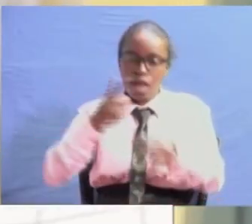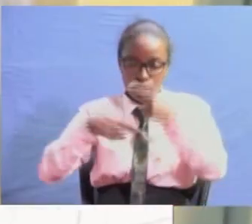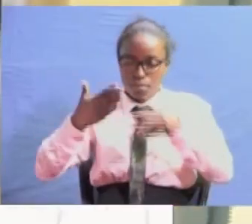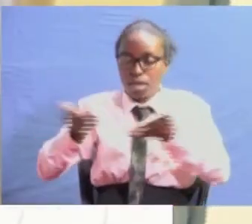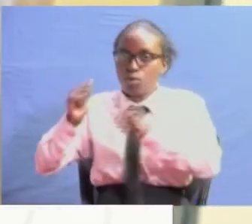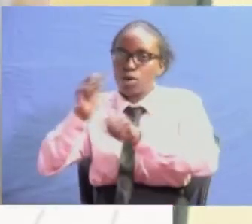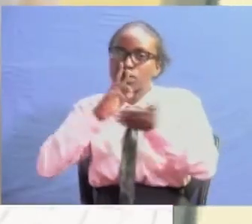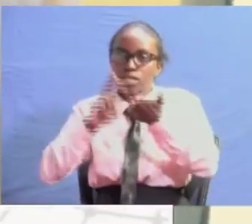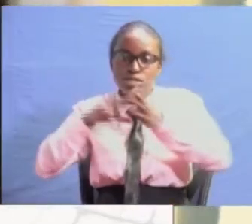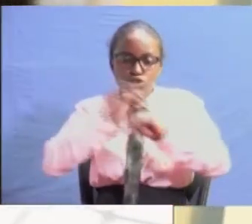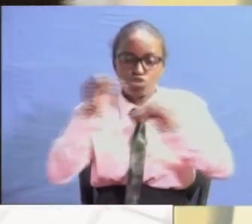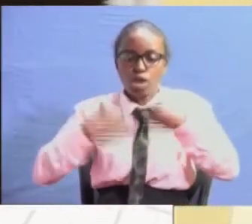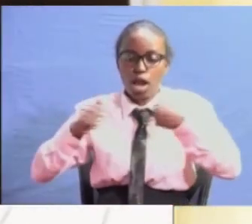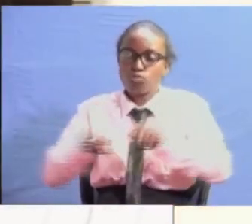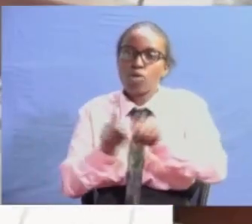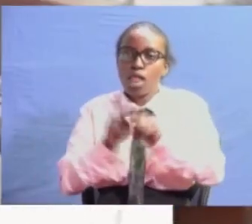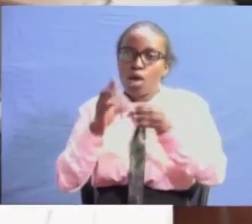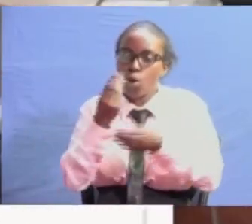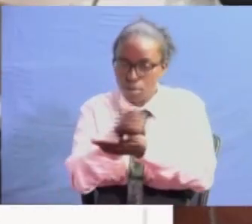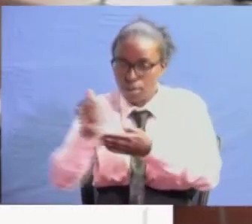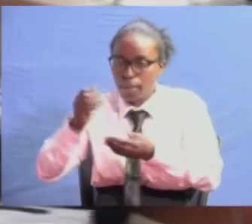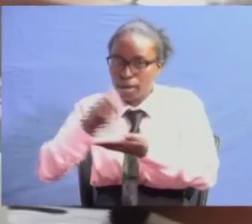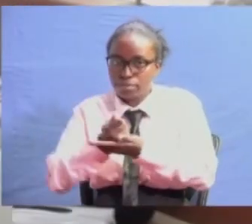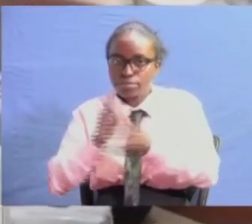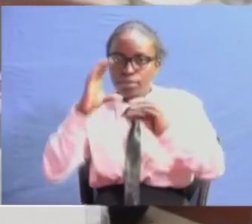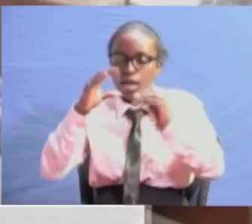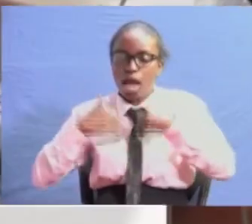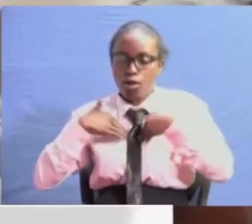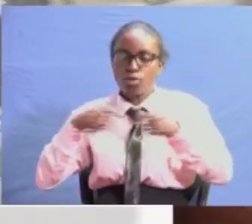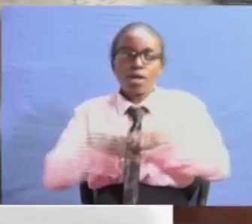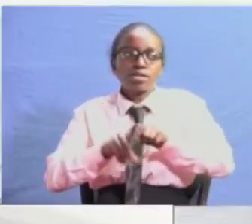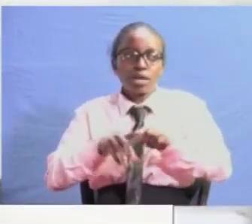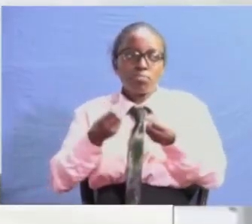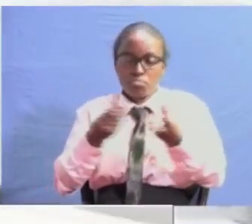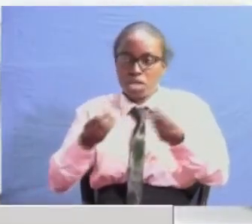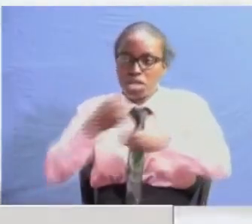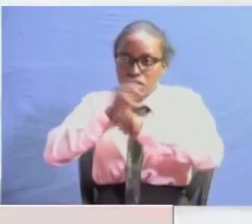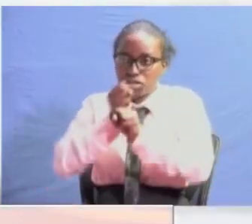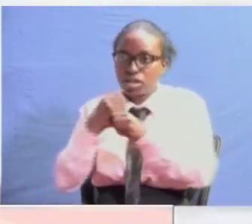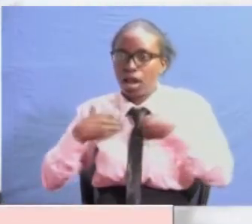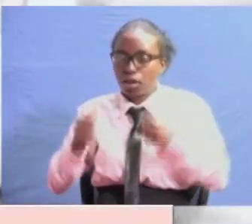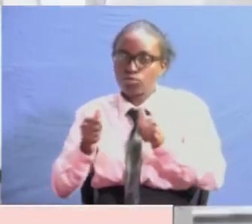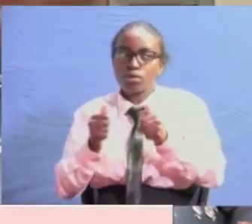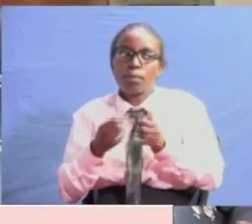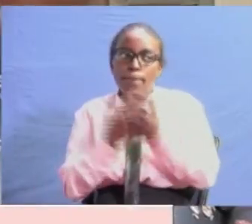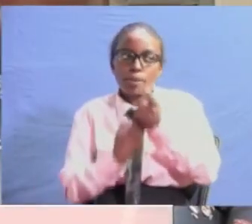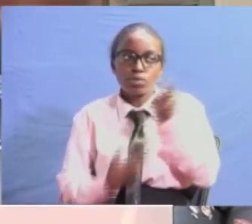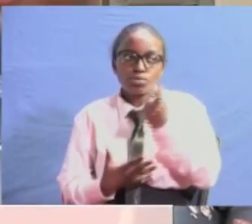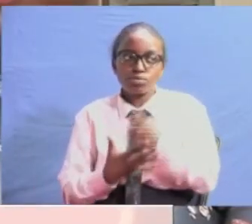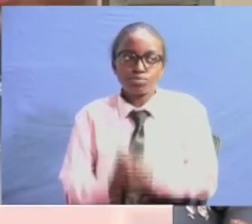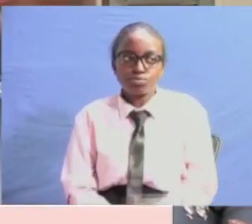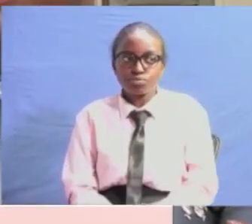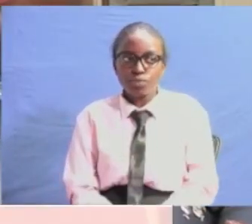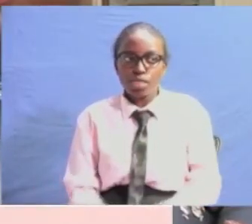SHA, forcing the hospital to demand cash payments, a situation that has created difficulties for both patients and the facility itself. Today, as we are